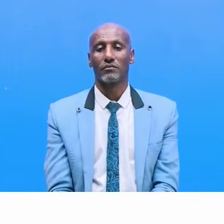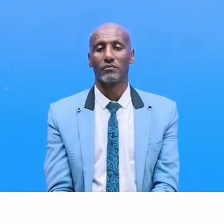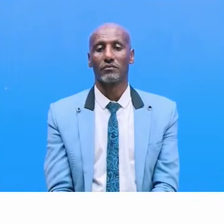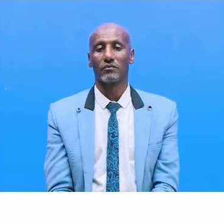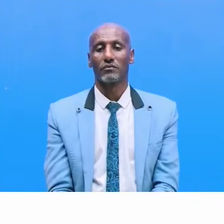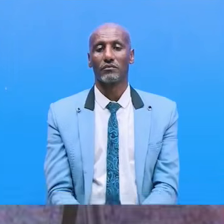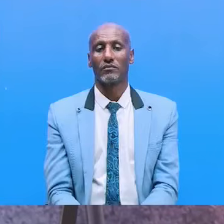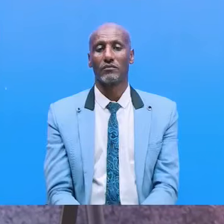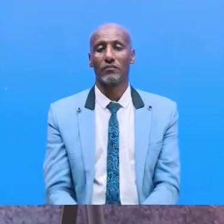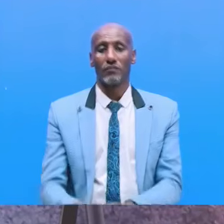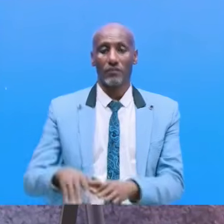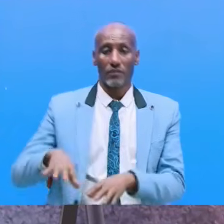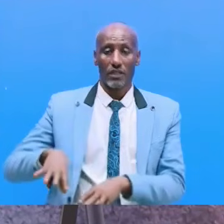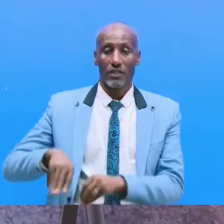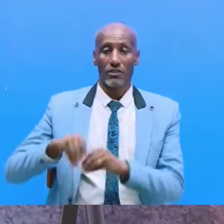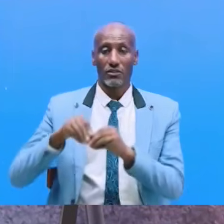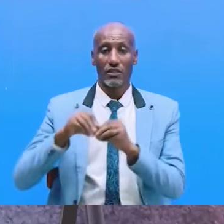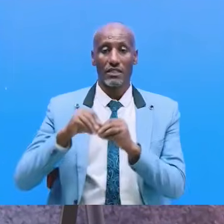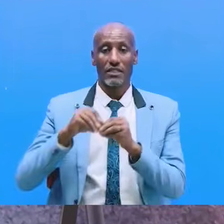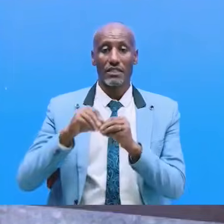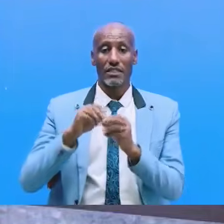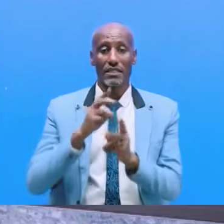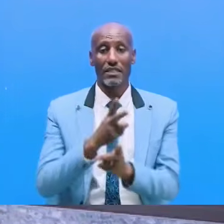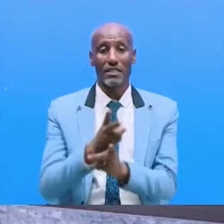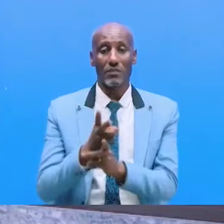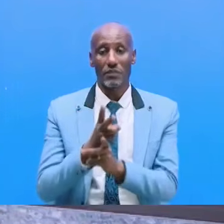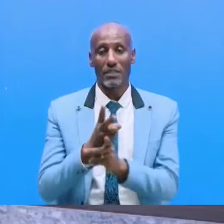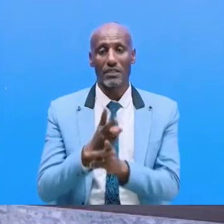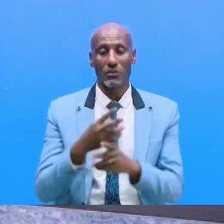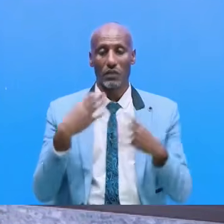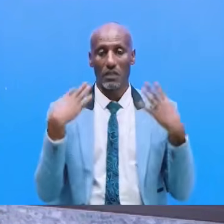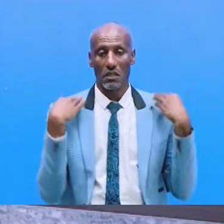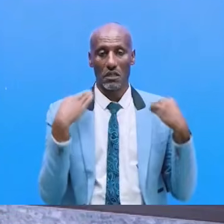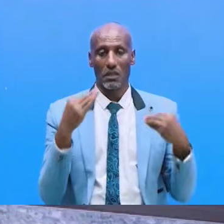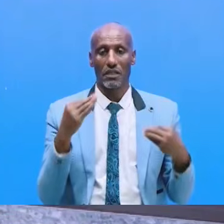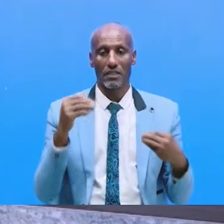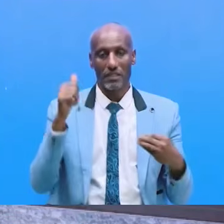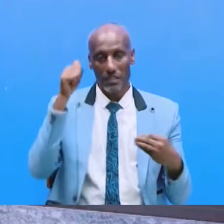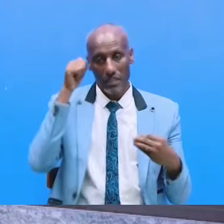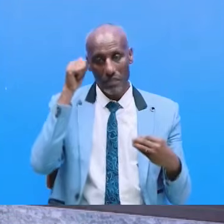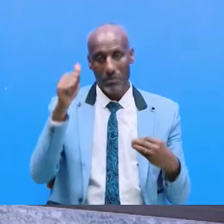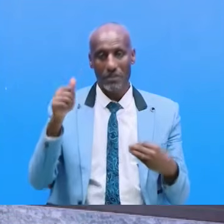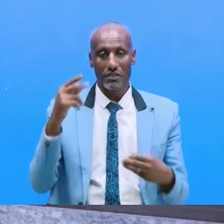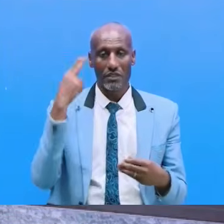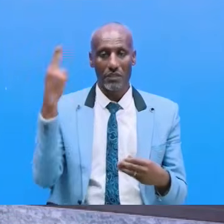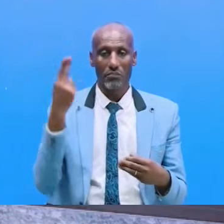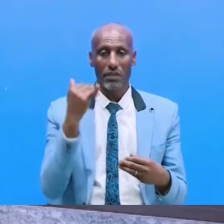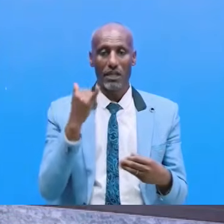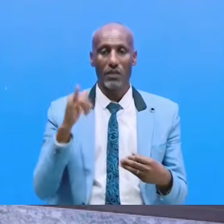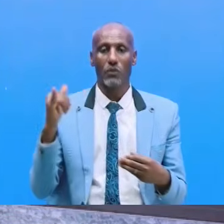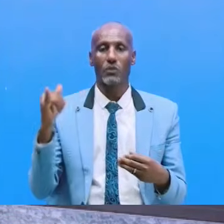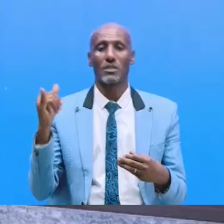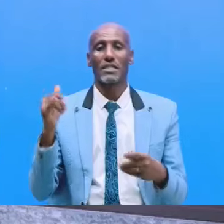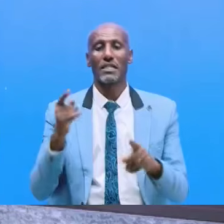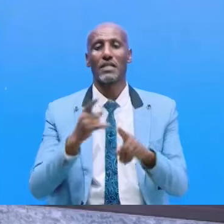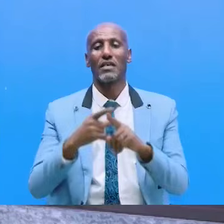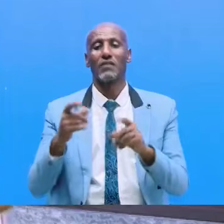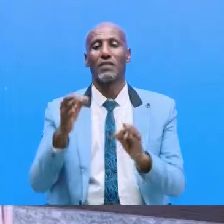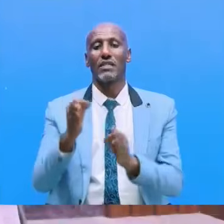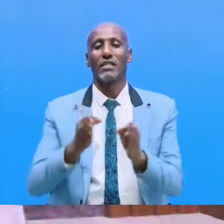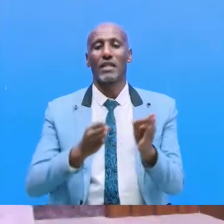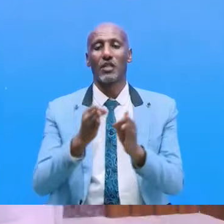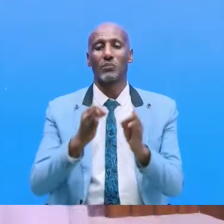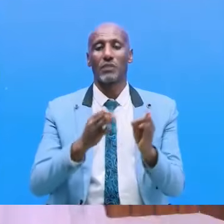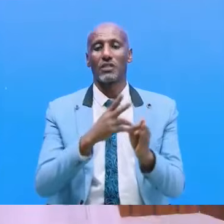So, students, this is the method that you can greet a person, which is by using different expression and vocabularies, by